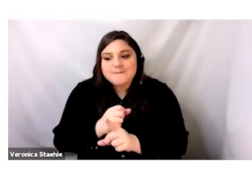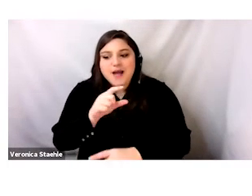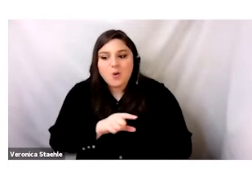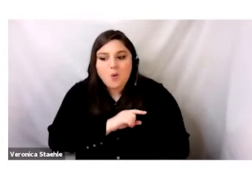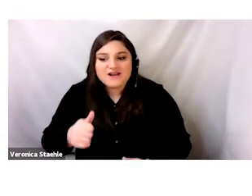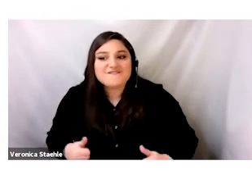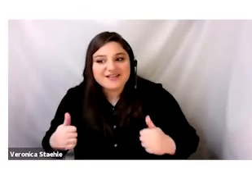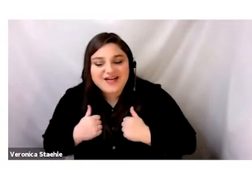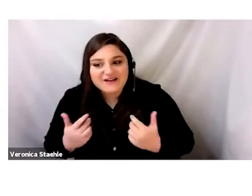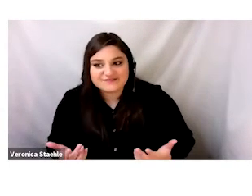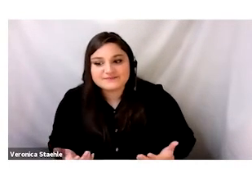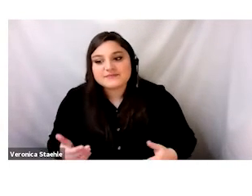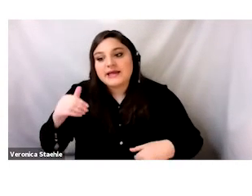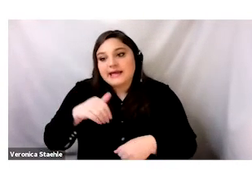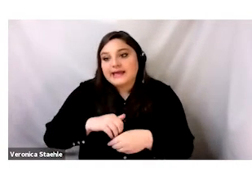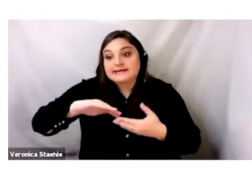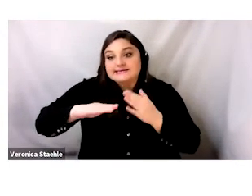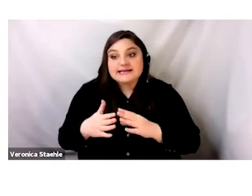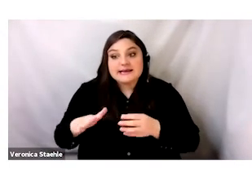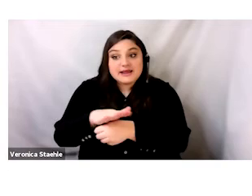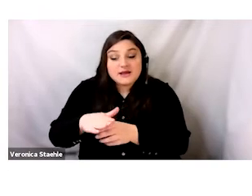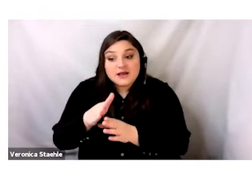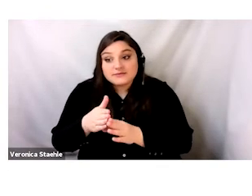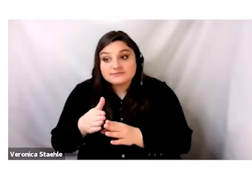city neighborhood. Also, our